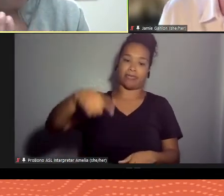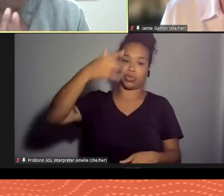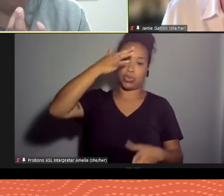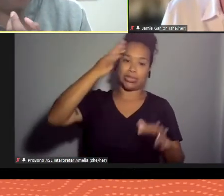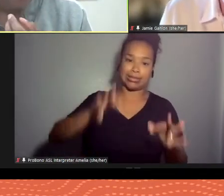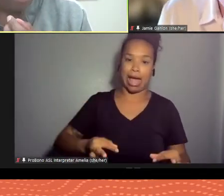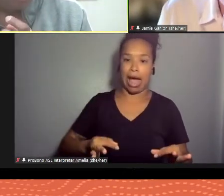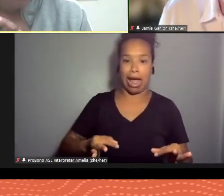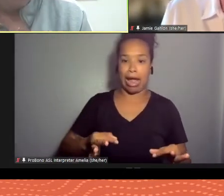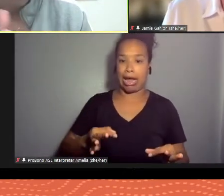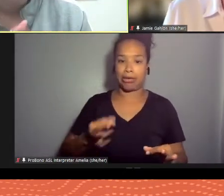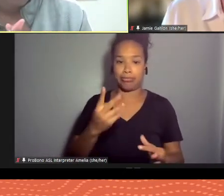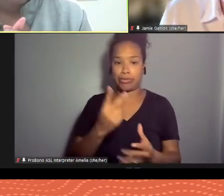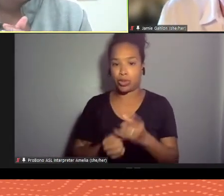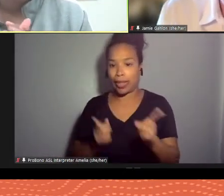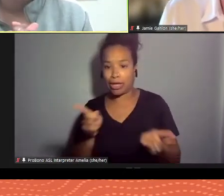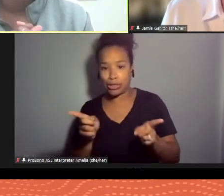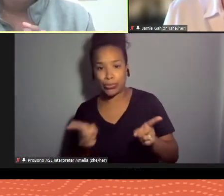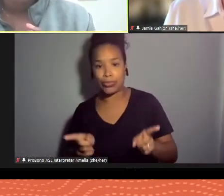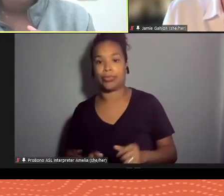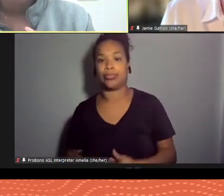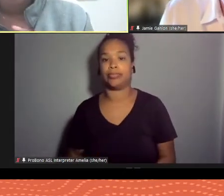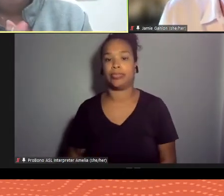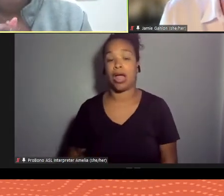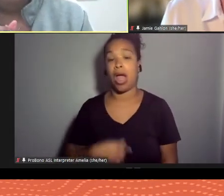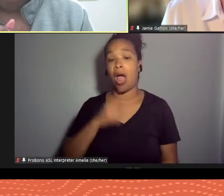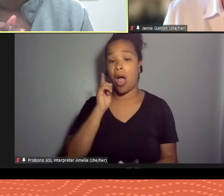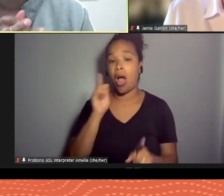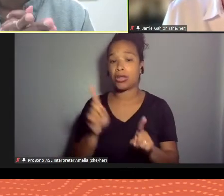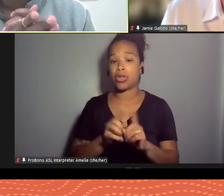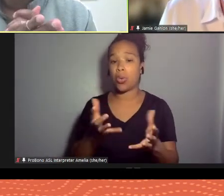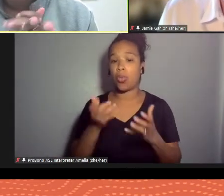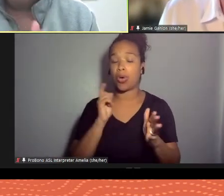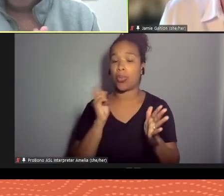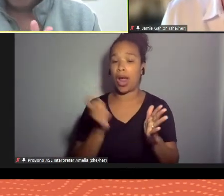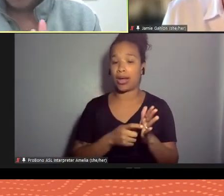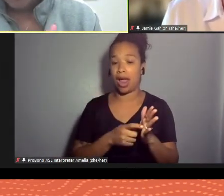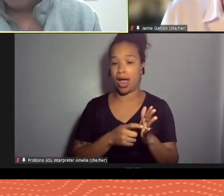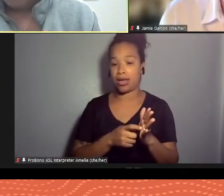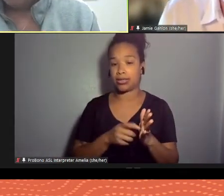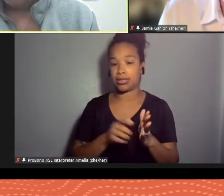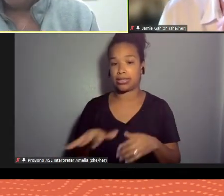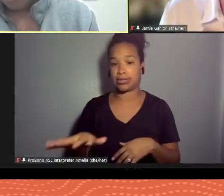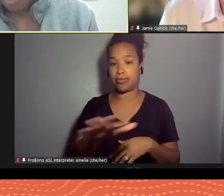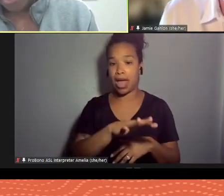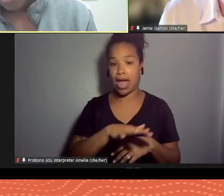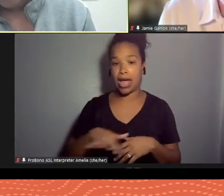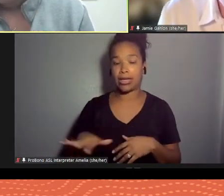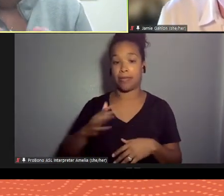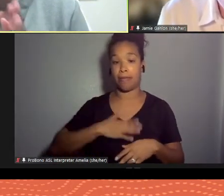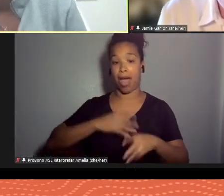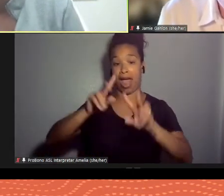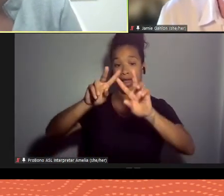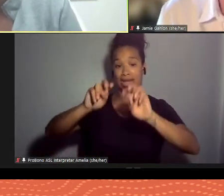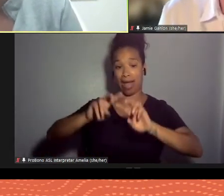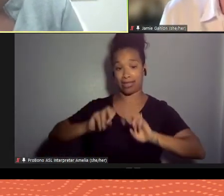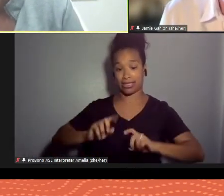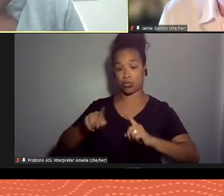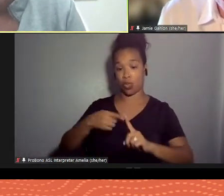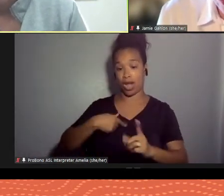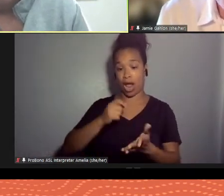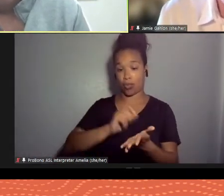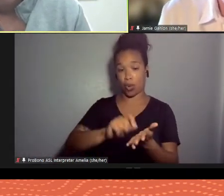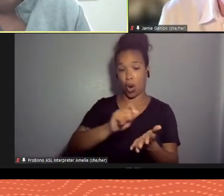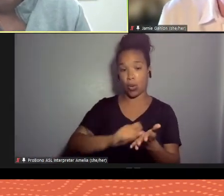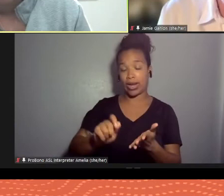that, and I also just wanted to recognize in the space where my analysis was when I wrote it, where I am